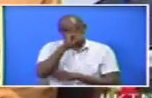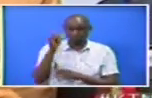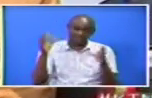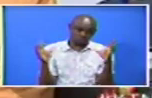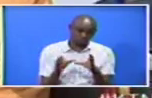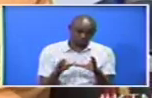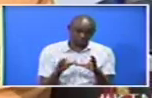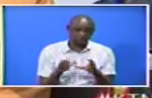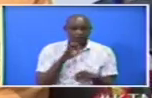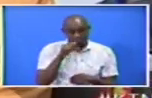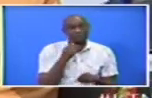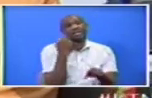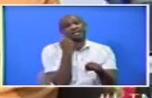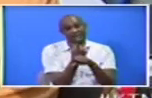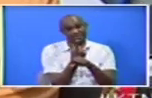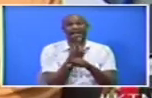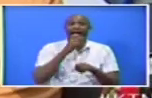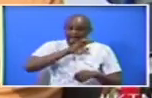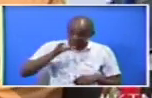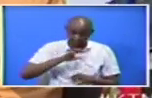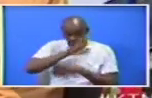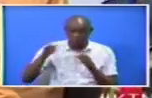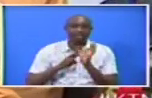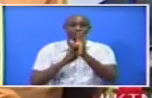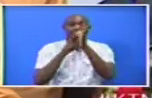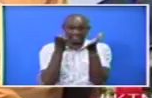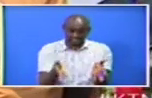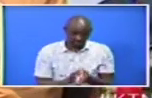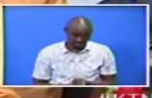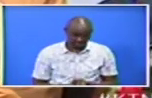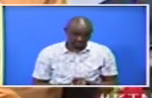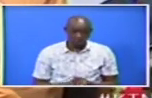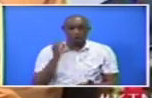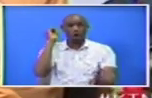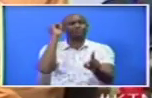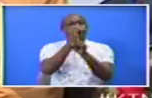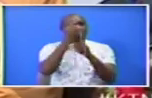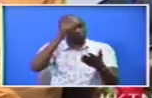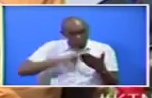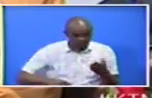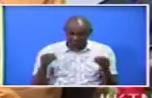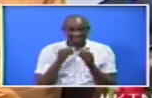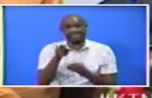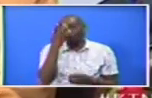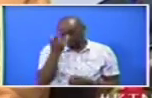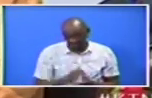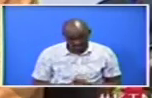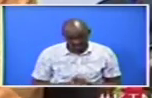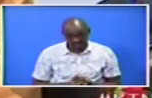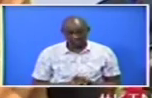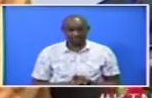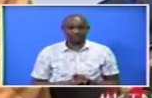Party from 11 counties represented. And the objective of meeting today